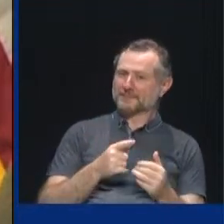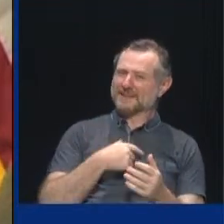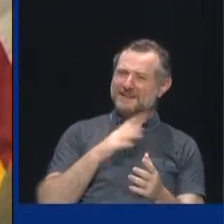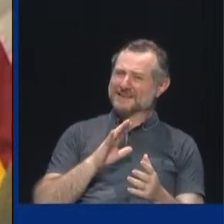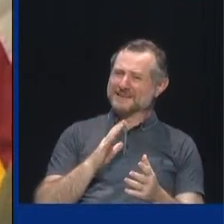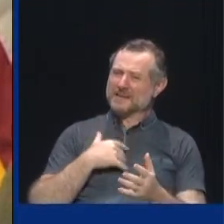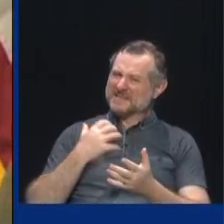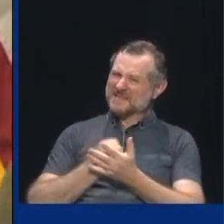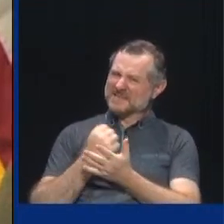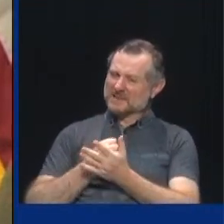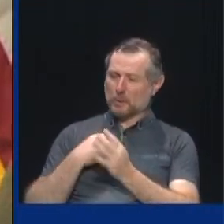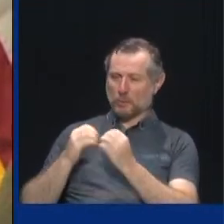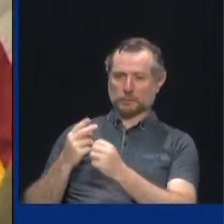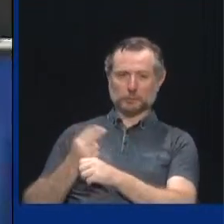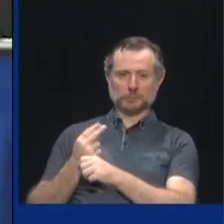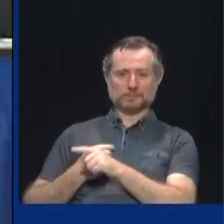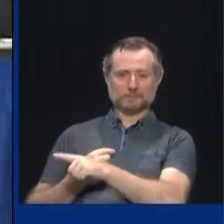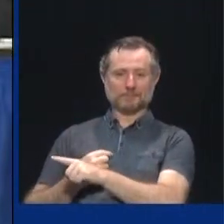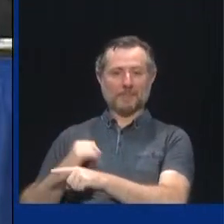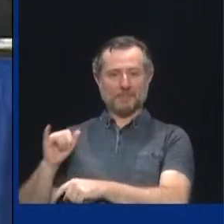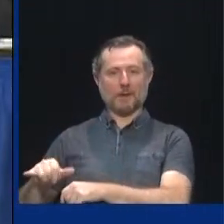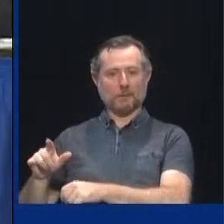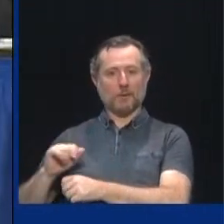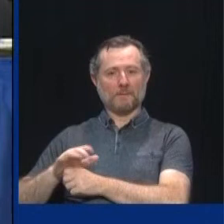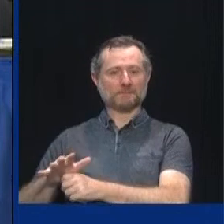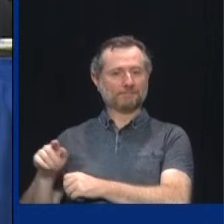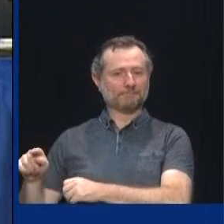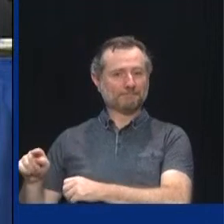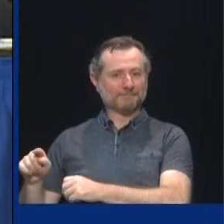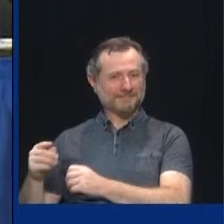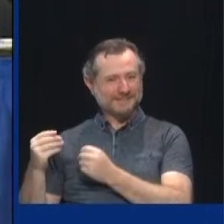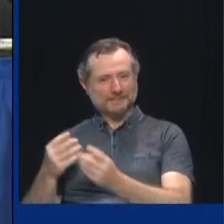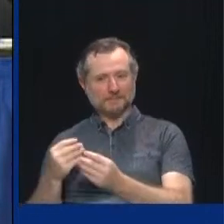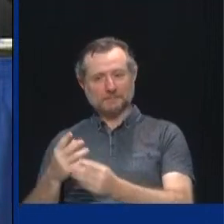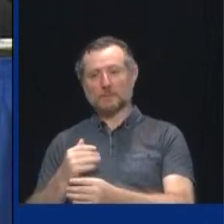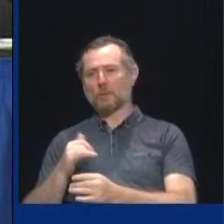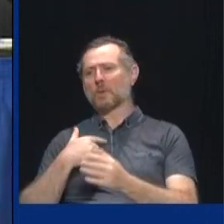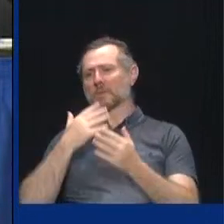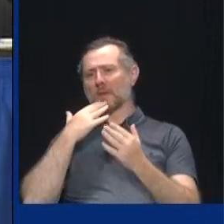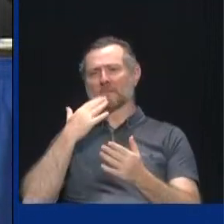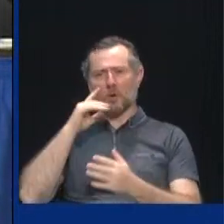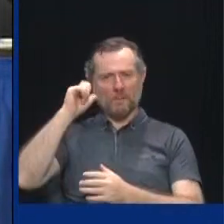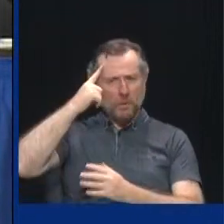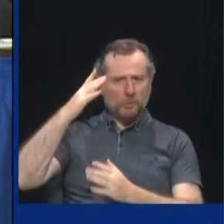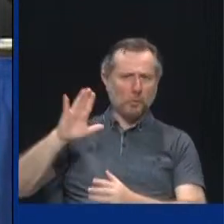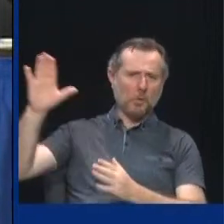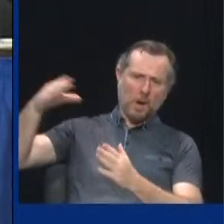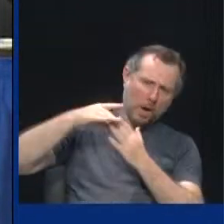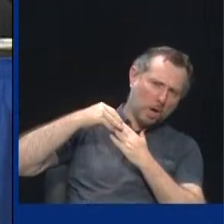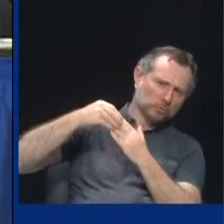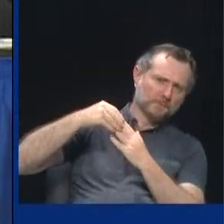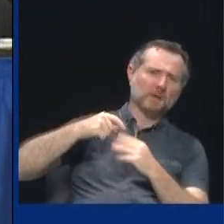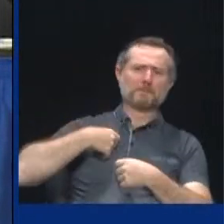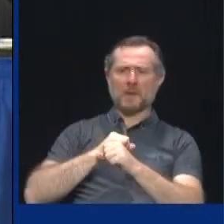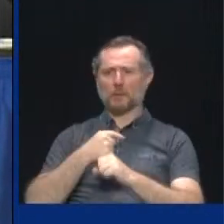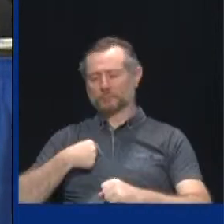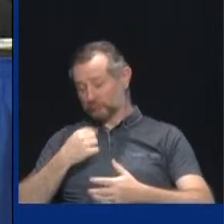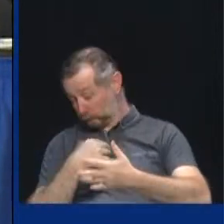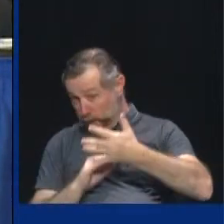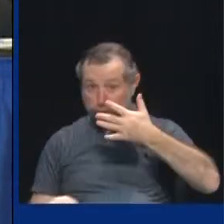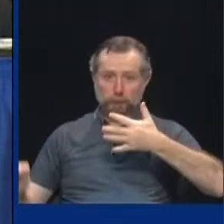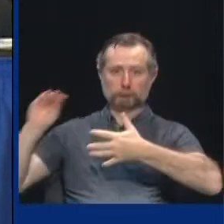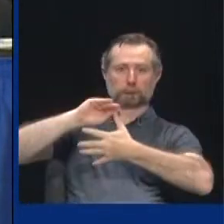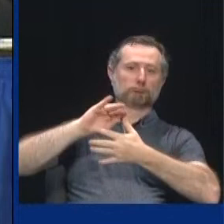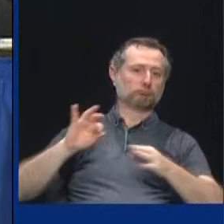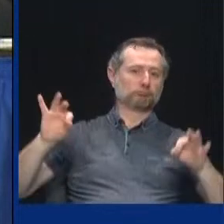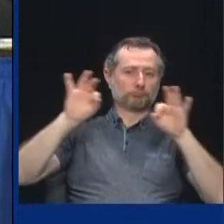community. And thank you, Governor, for your leadership and vision of making us a priority to support the work of the